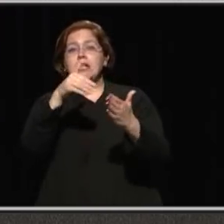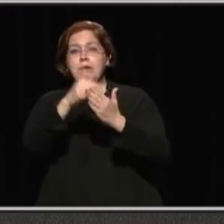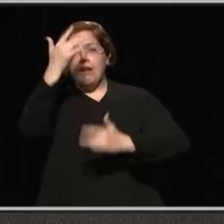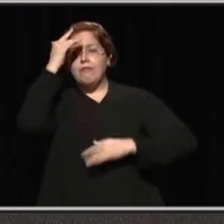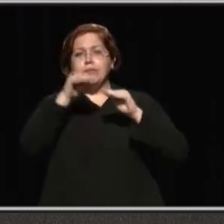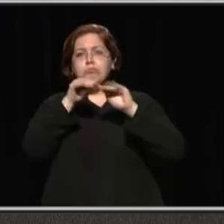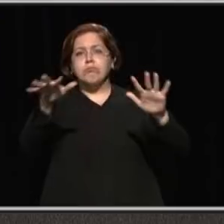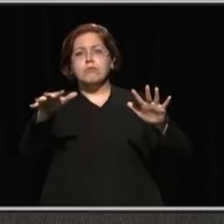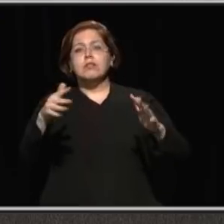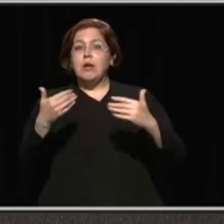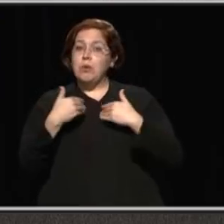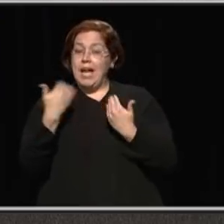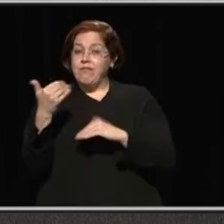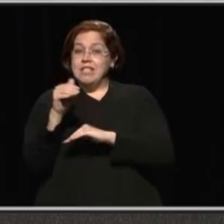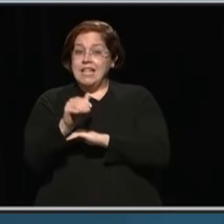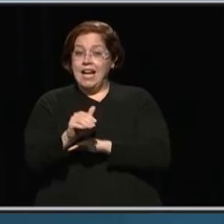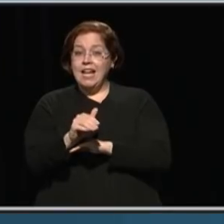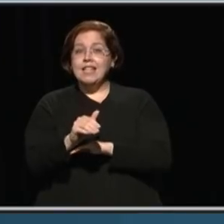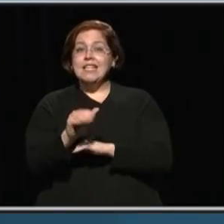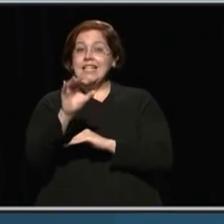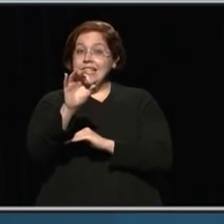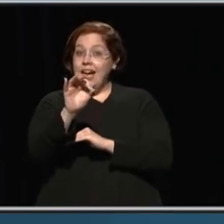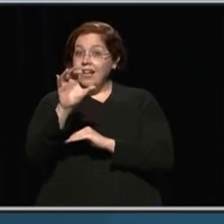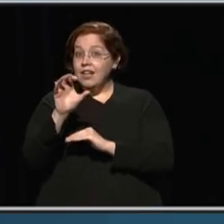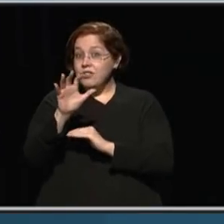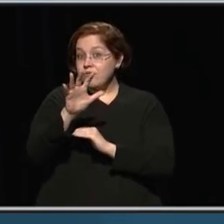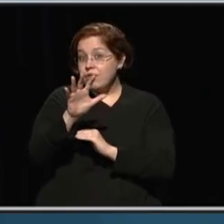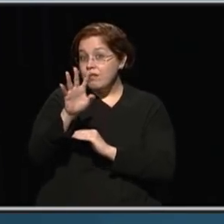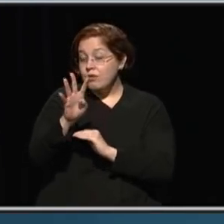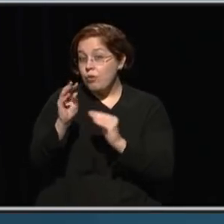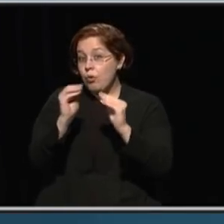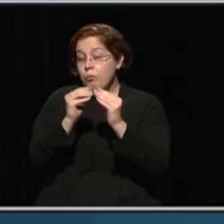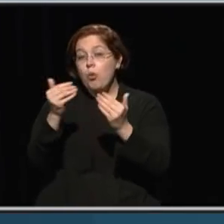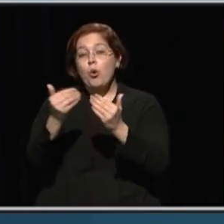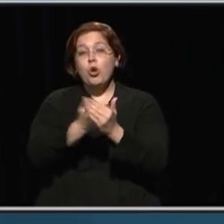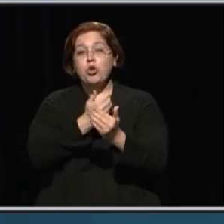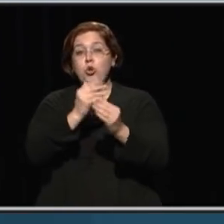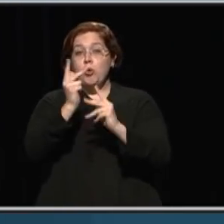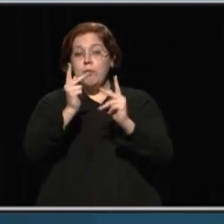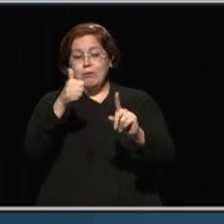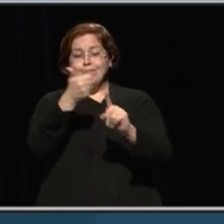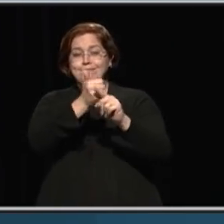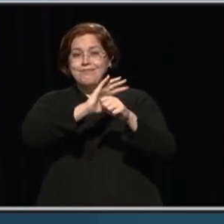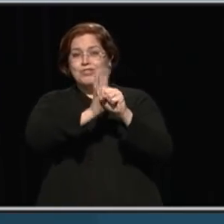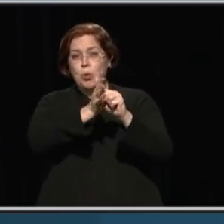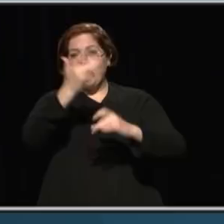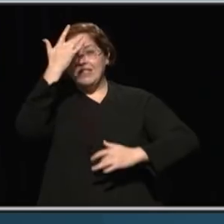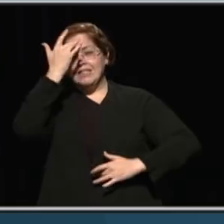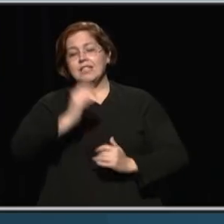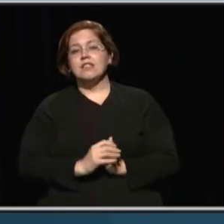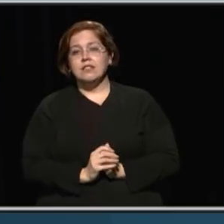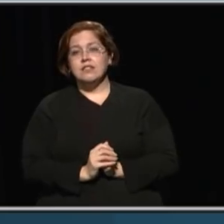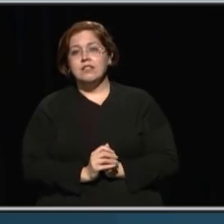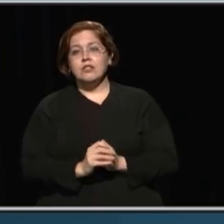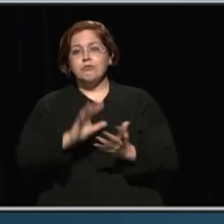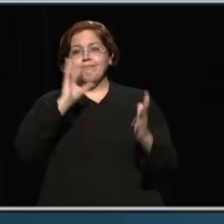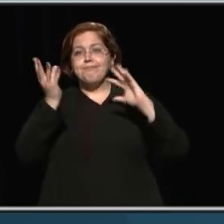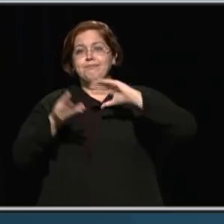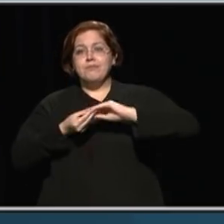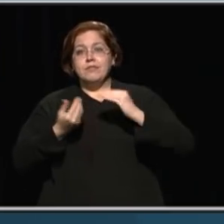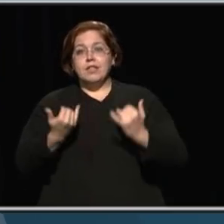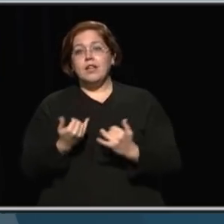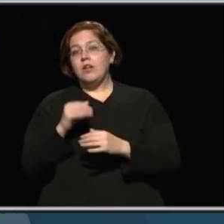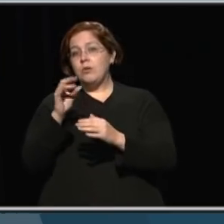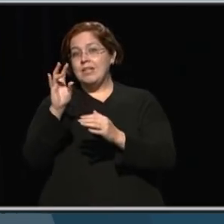pandemic, and we do have tonight another 954 new cases of COVID-19 to report in our community. That brings us to a total